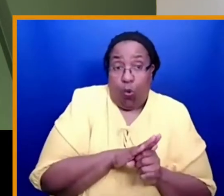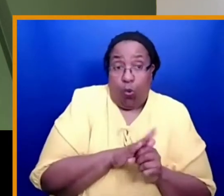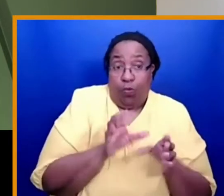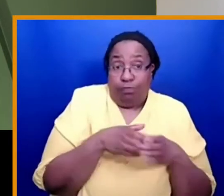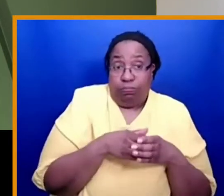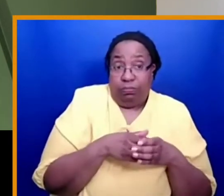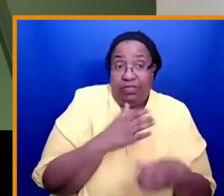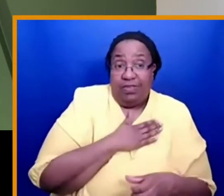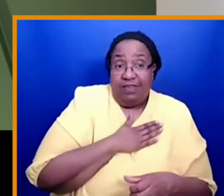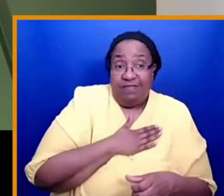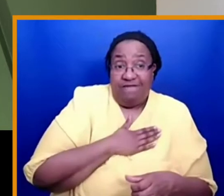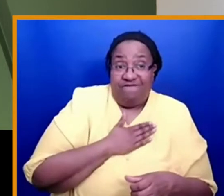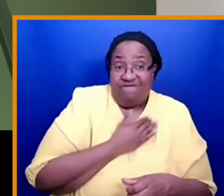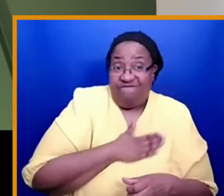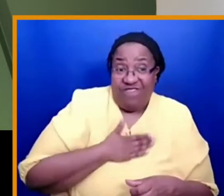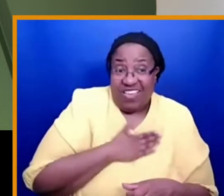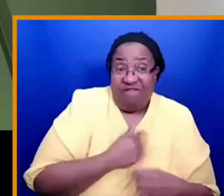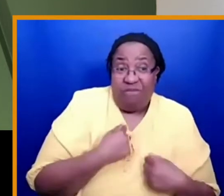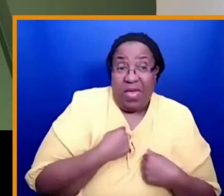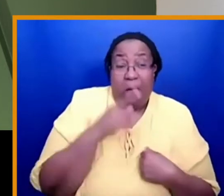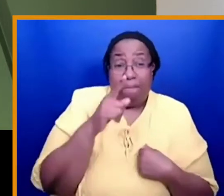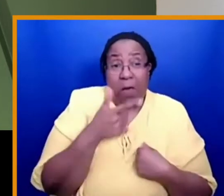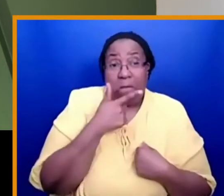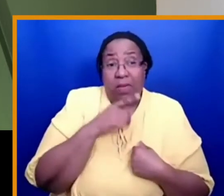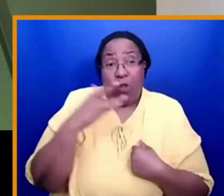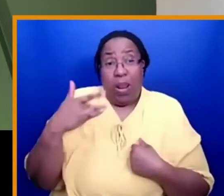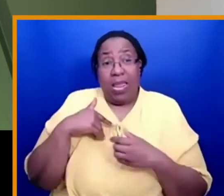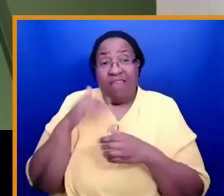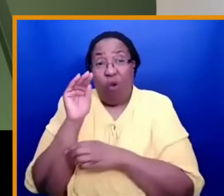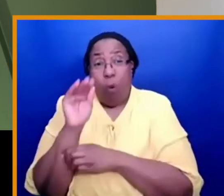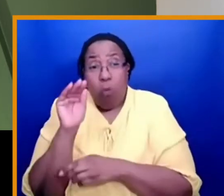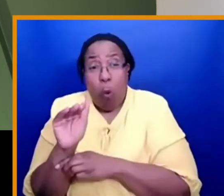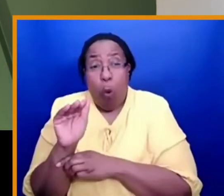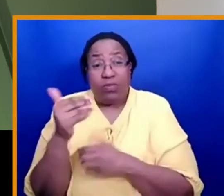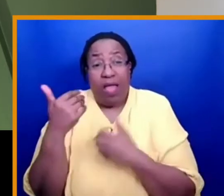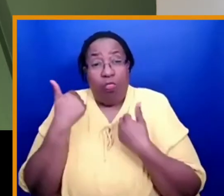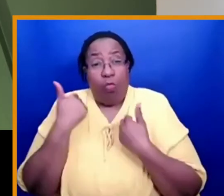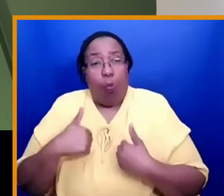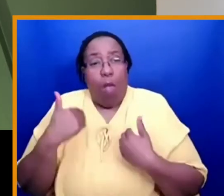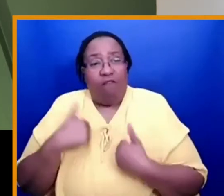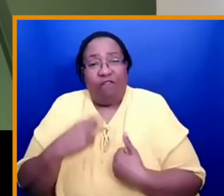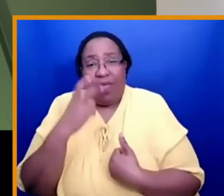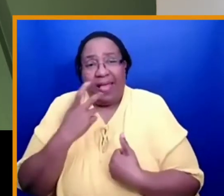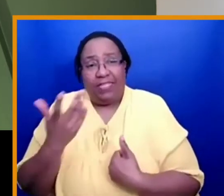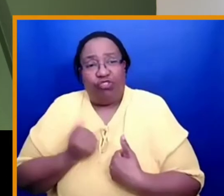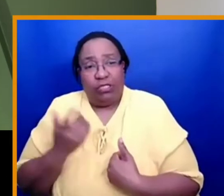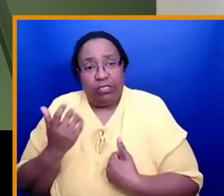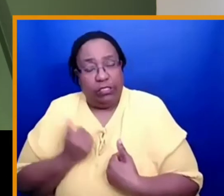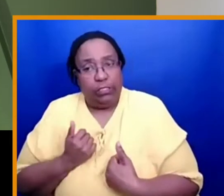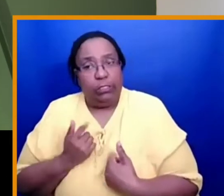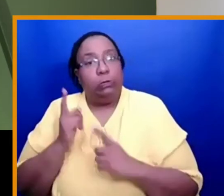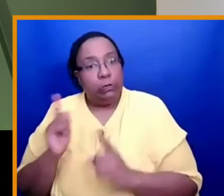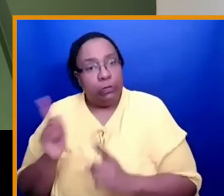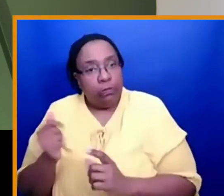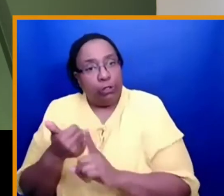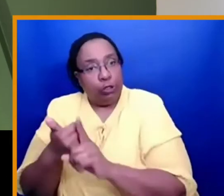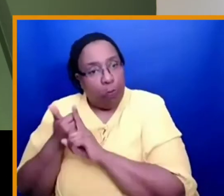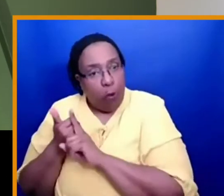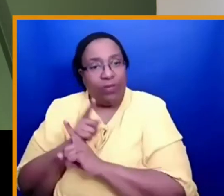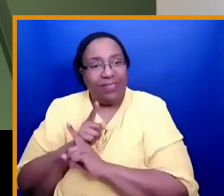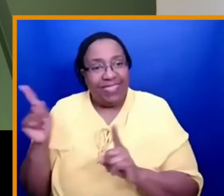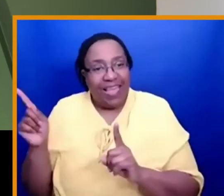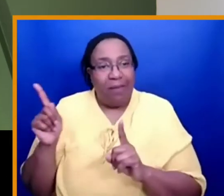abroad and wealthy pensioners, while young people who currently live at home are having to pay back